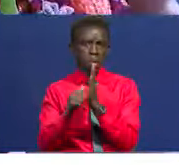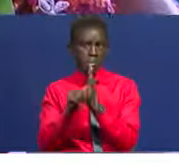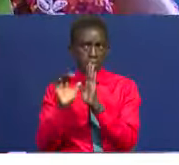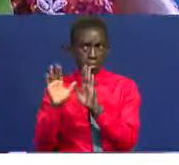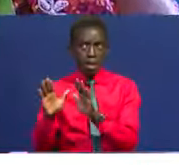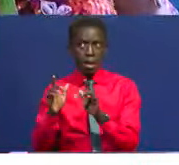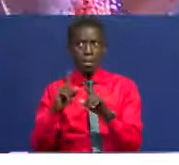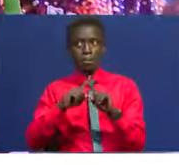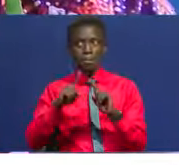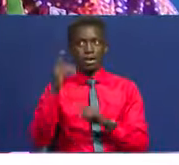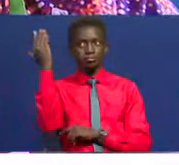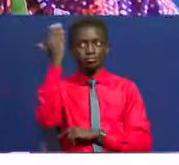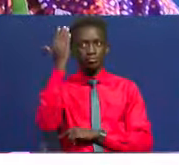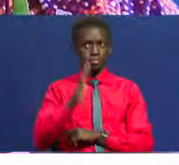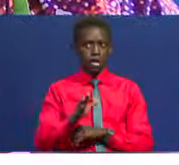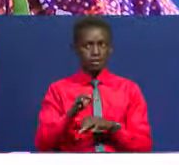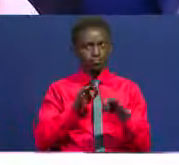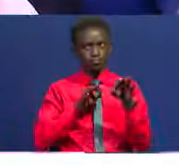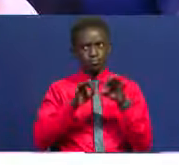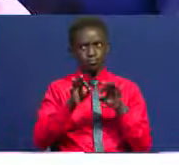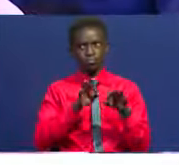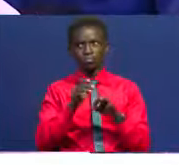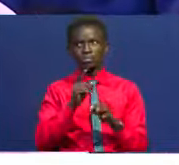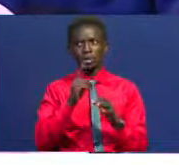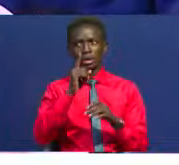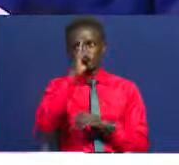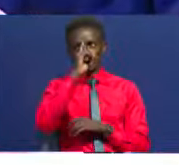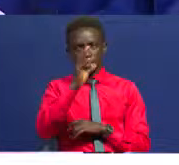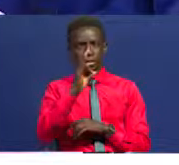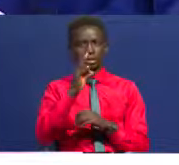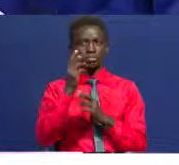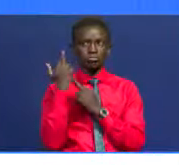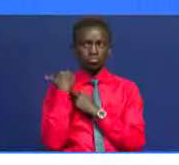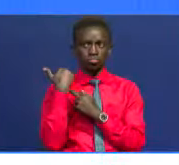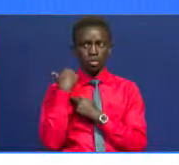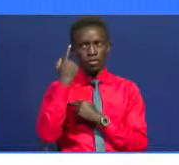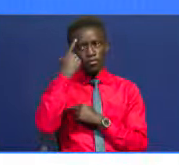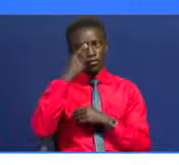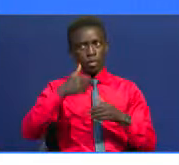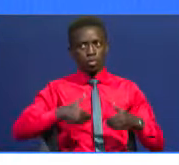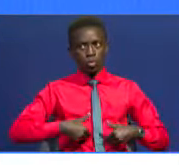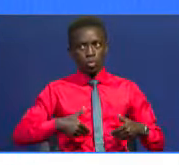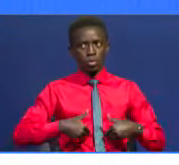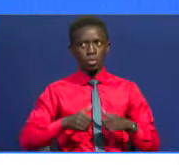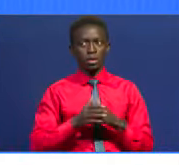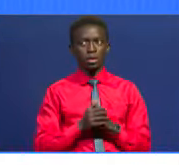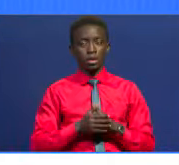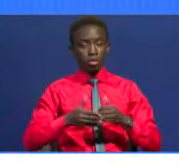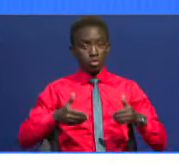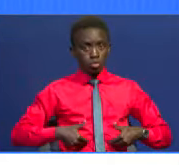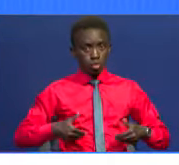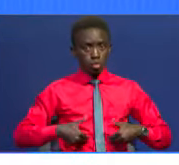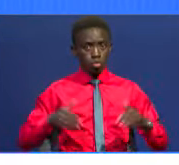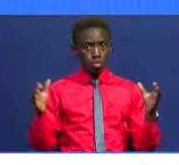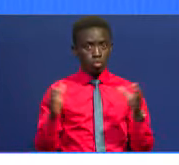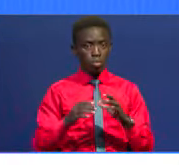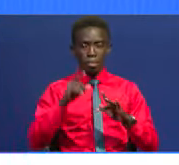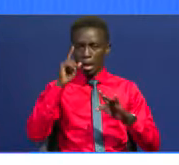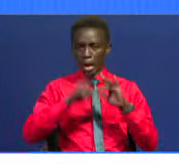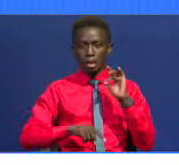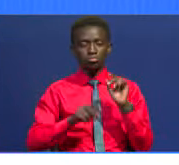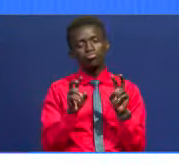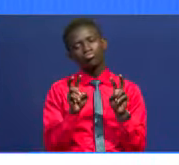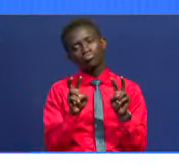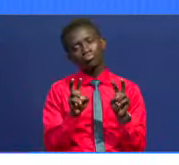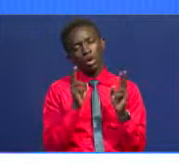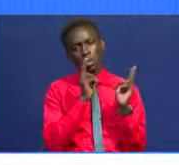the critical role that young people play in building and sustaining peace. Young people can no longer be passive